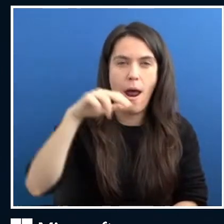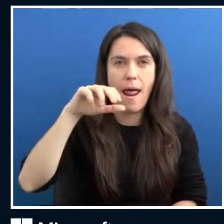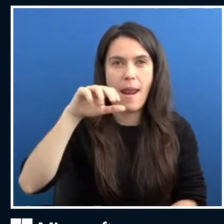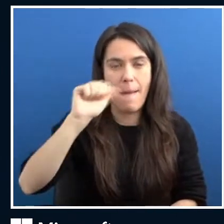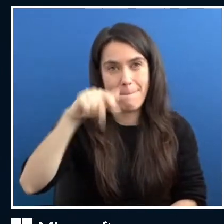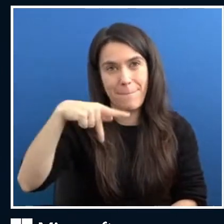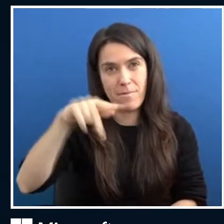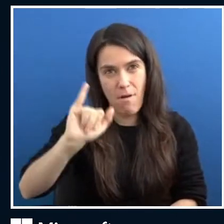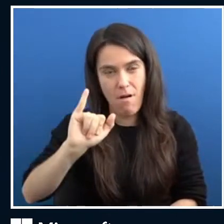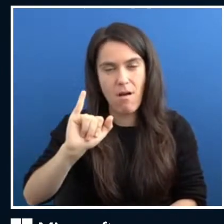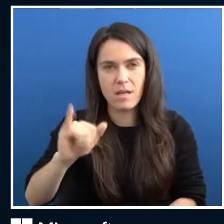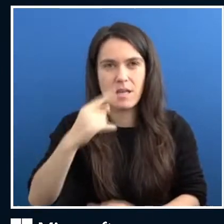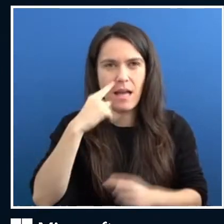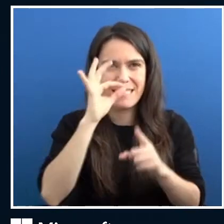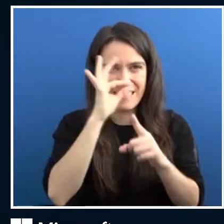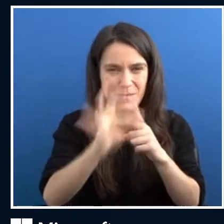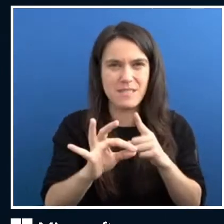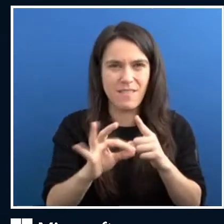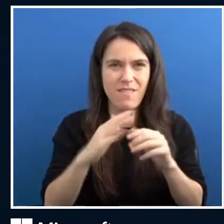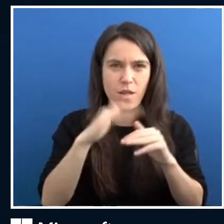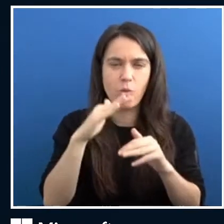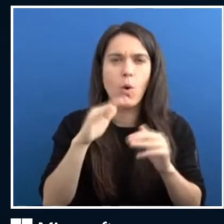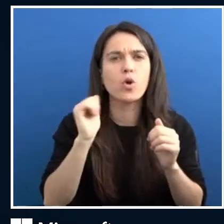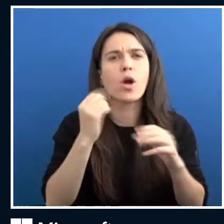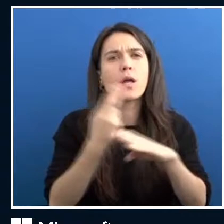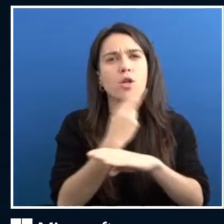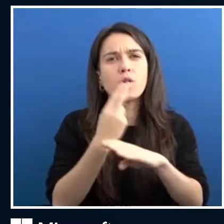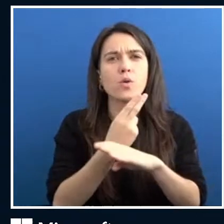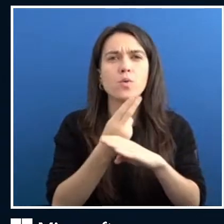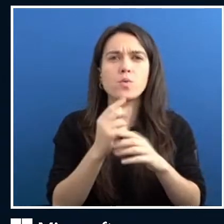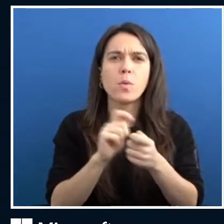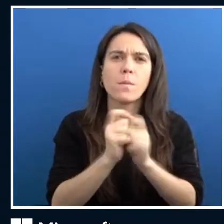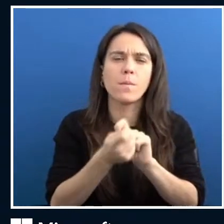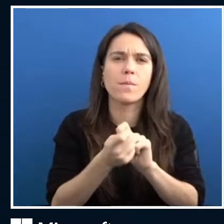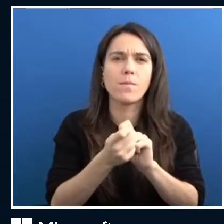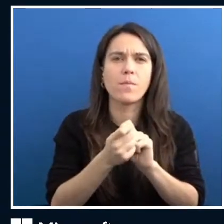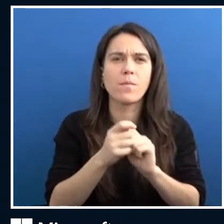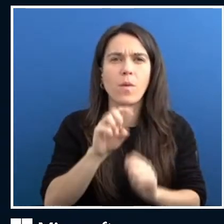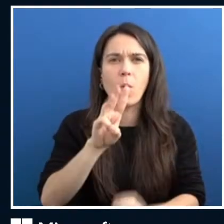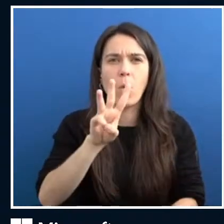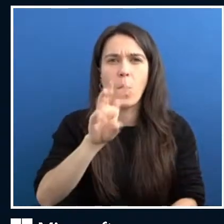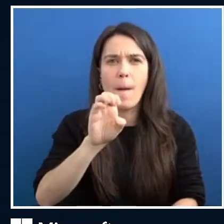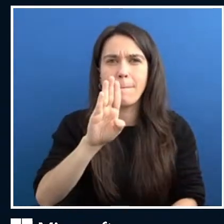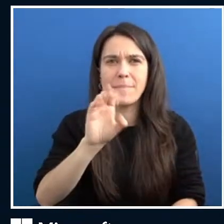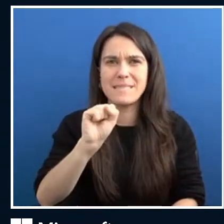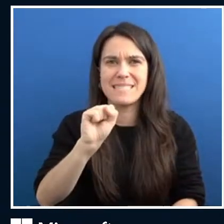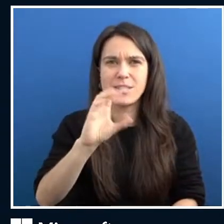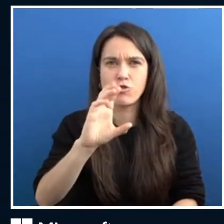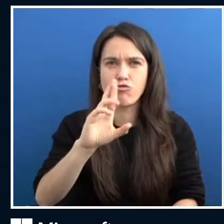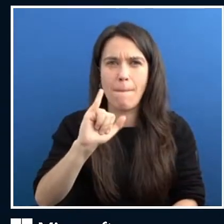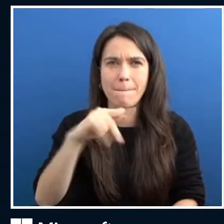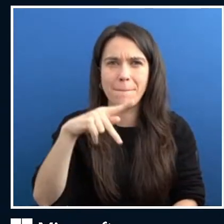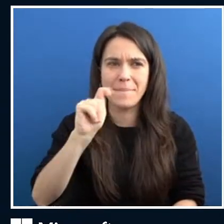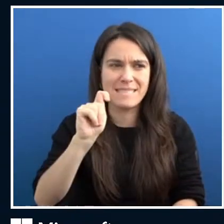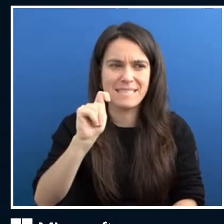what would happen is you could use a bit of web scraping or stuff like that, and then you could check with it would actually overlook